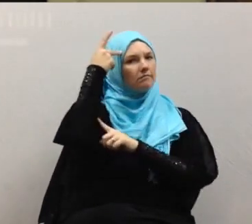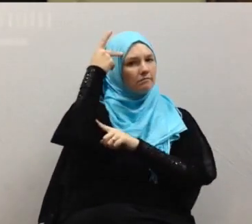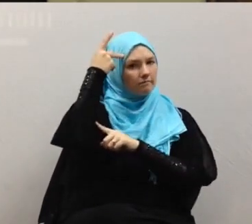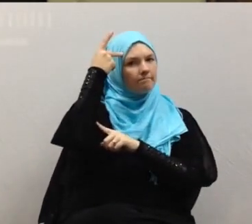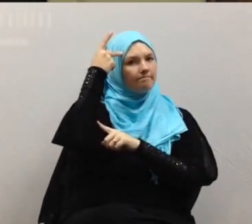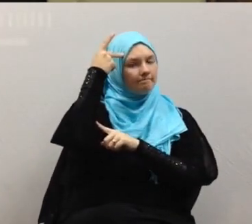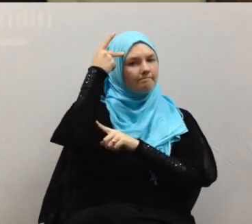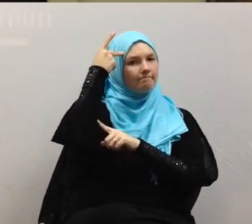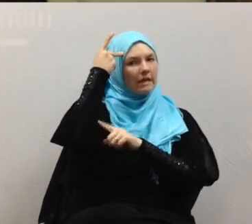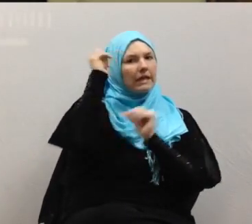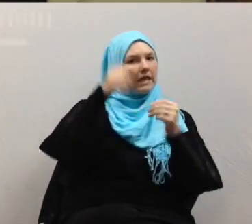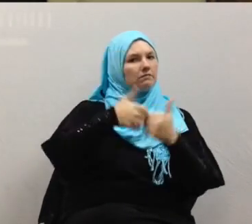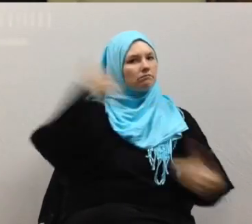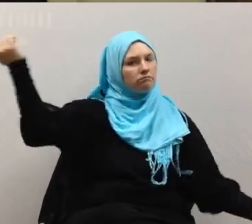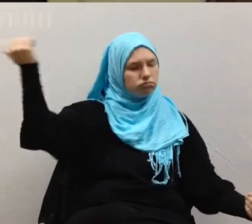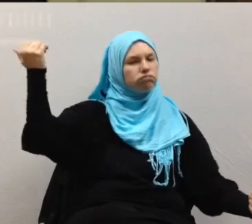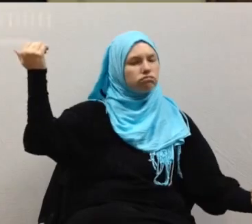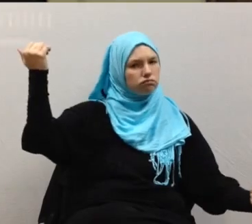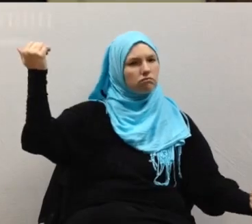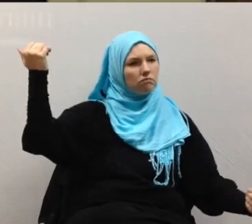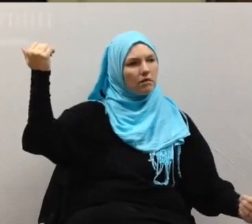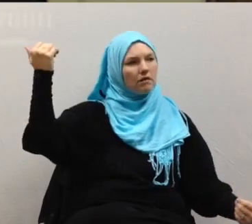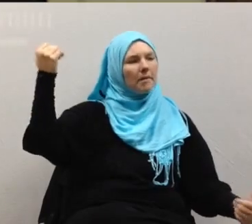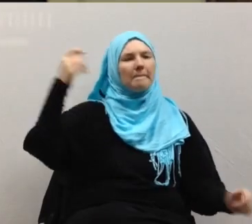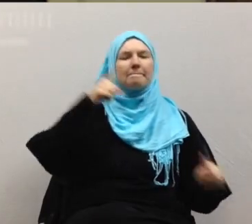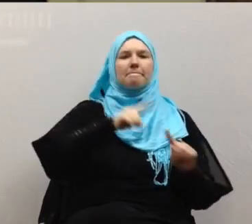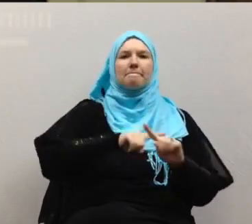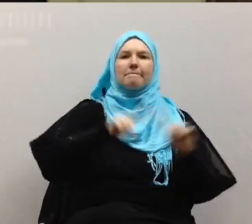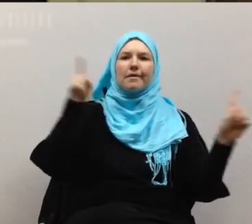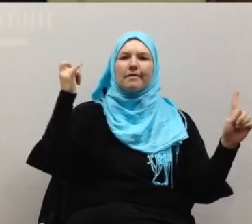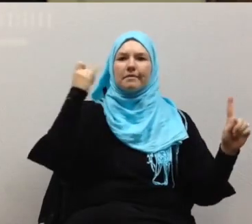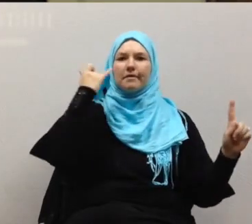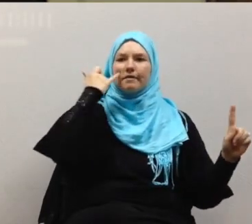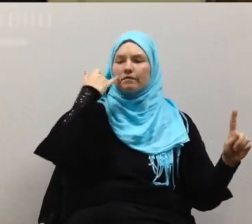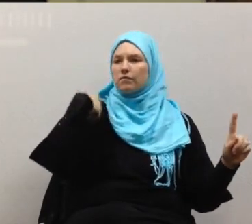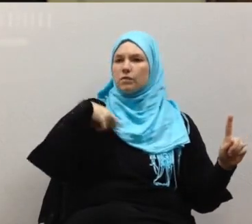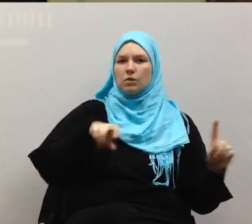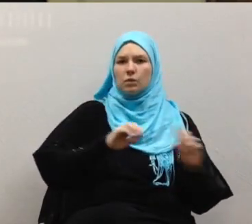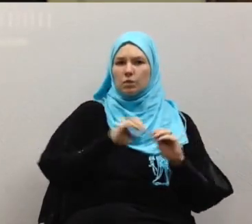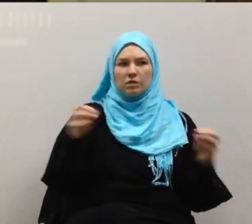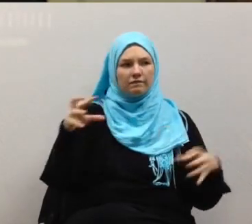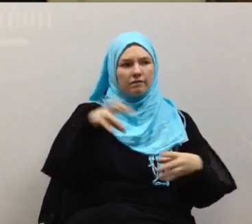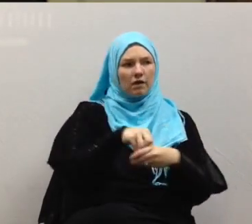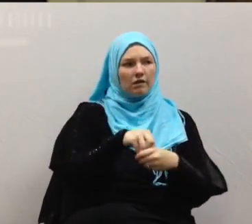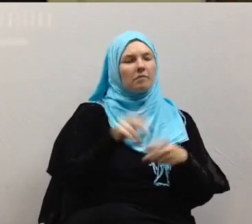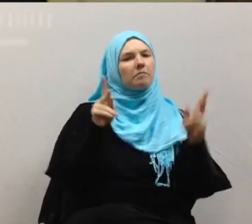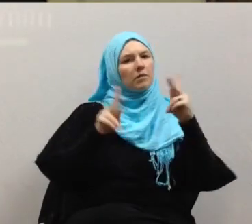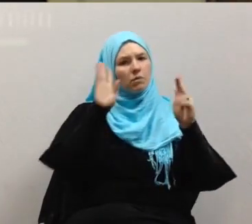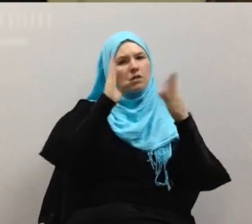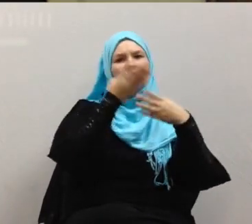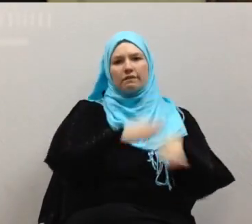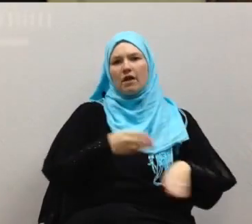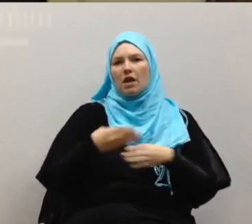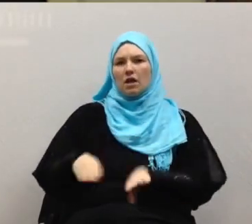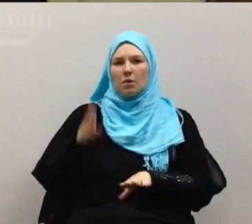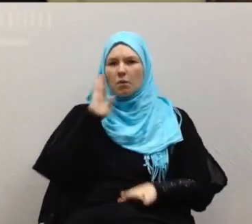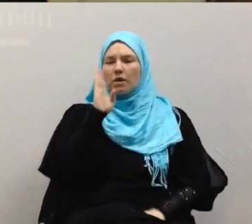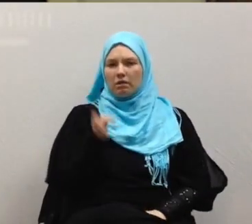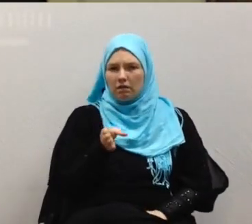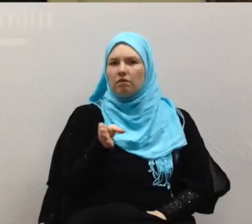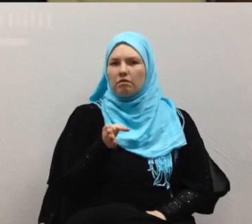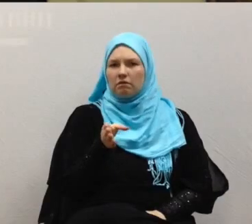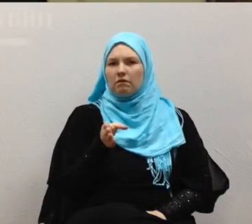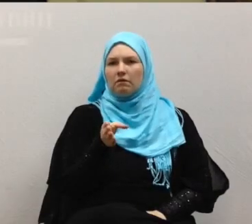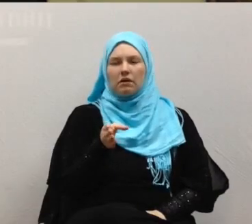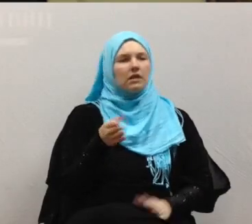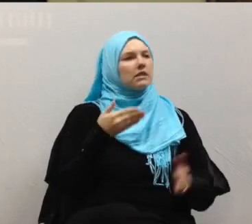which means people will continue to be divided no matter what, no matter what the dividing